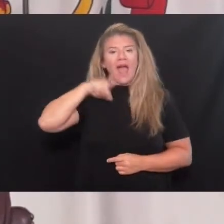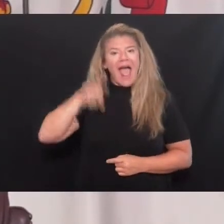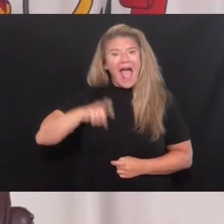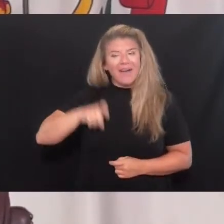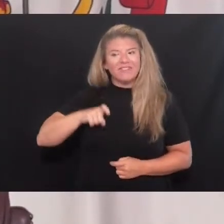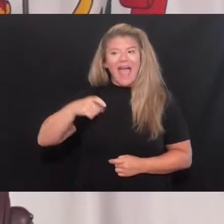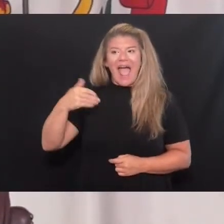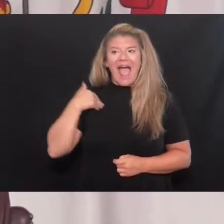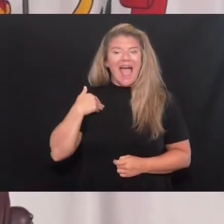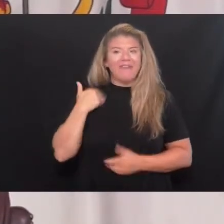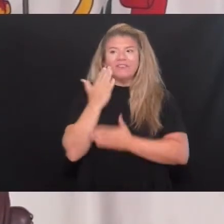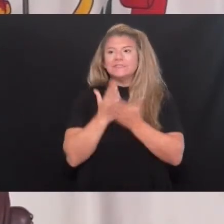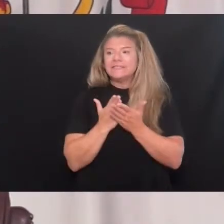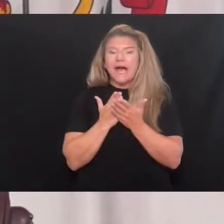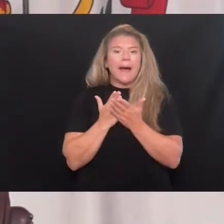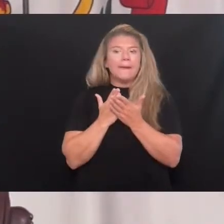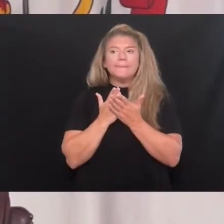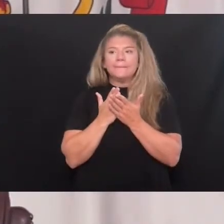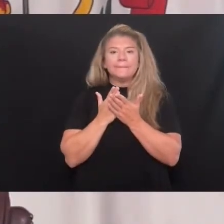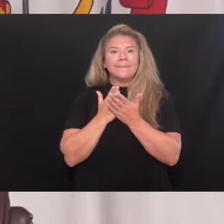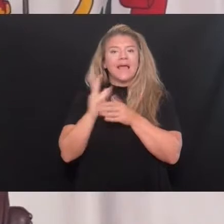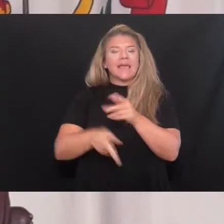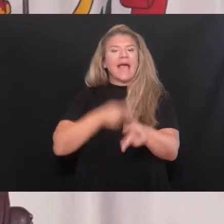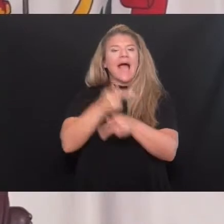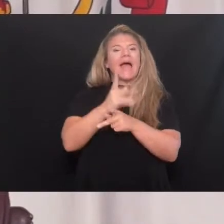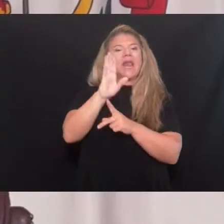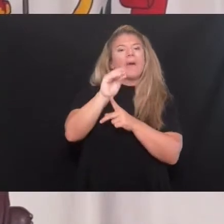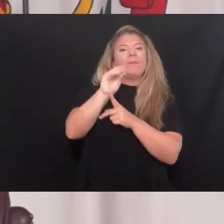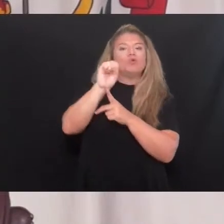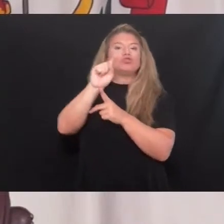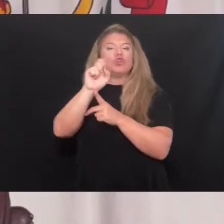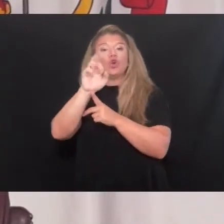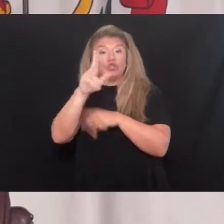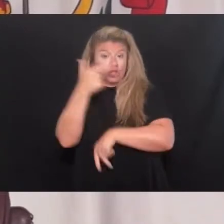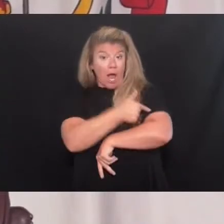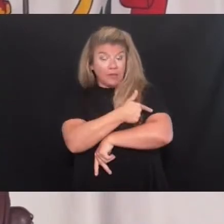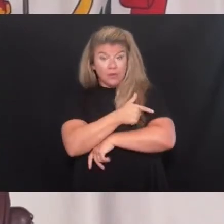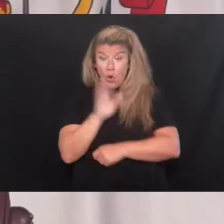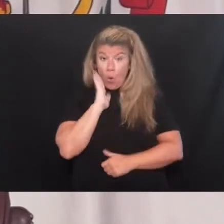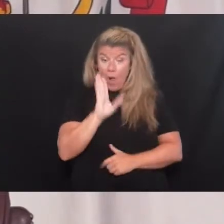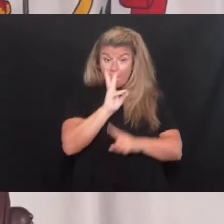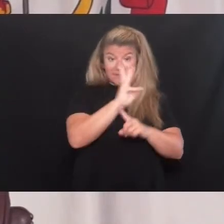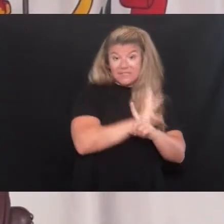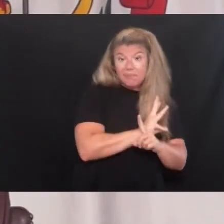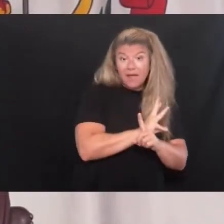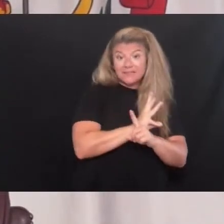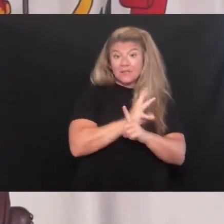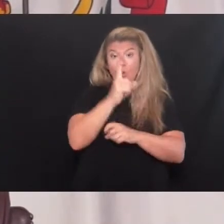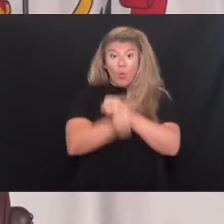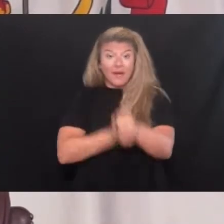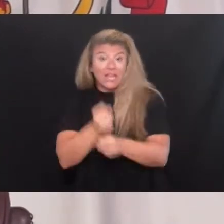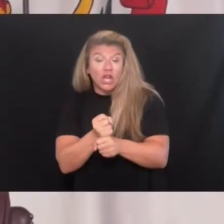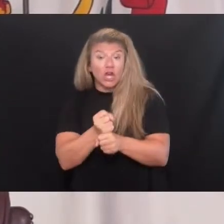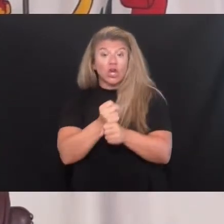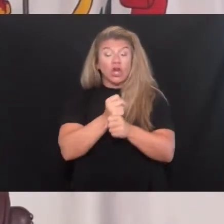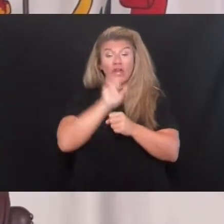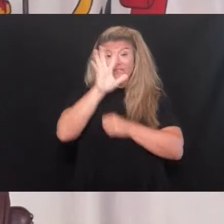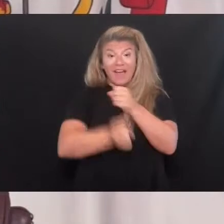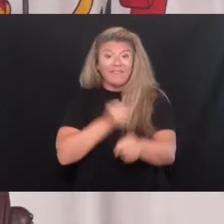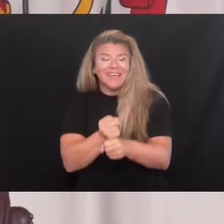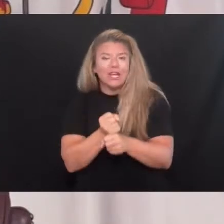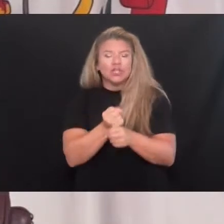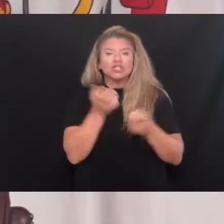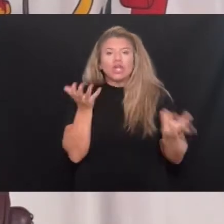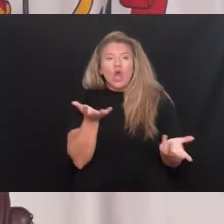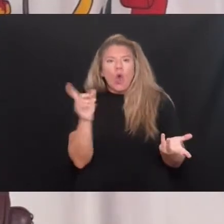to have some form of booster shot? Is it going to be at 6 months, a year, 5 years? Where